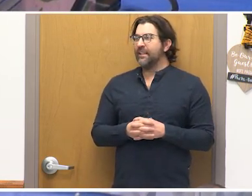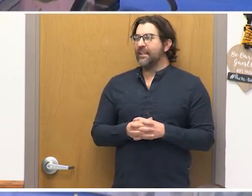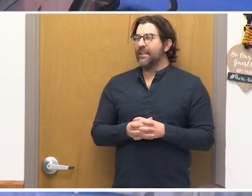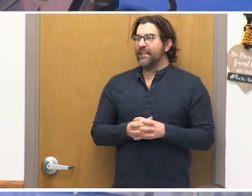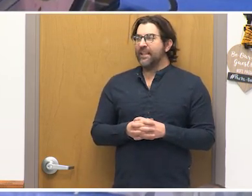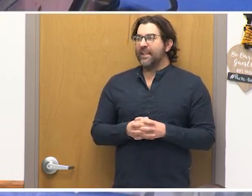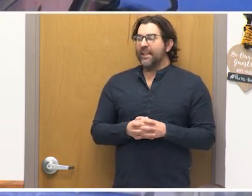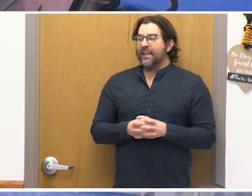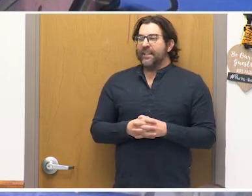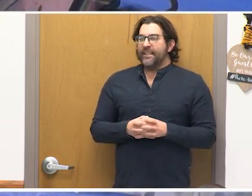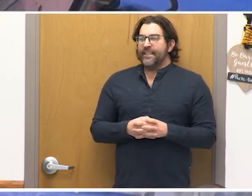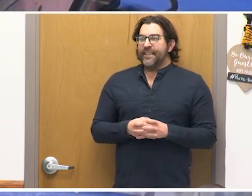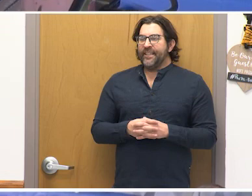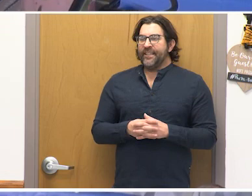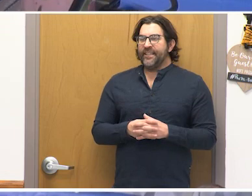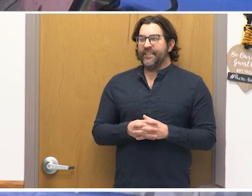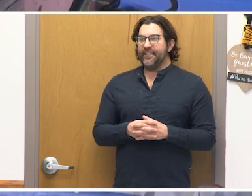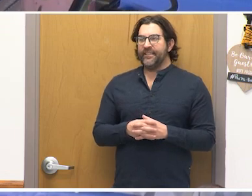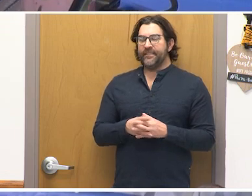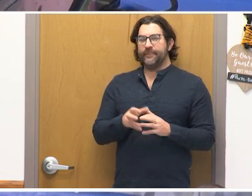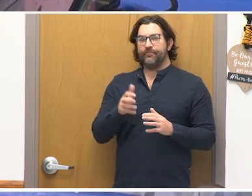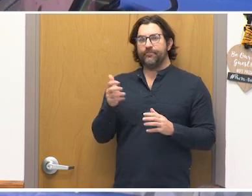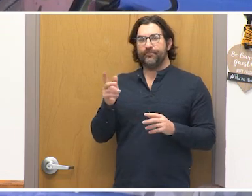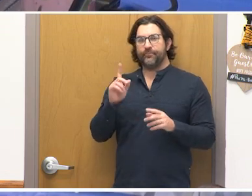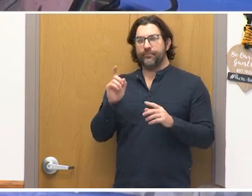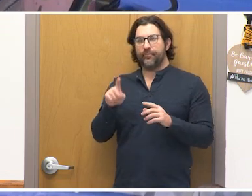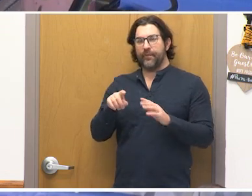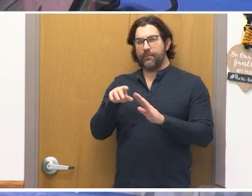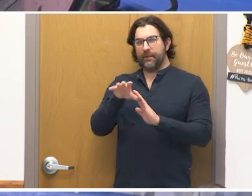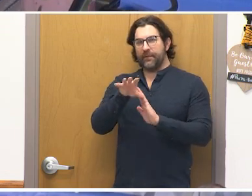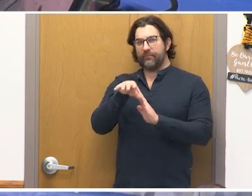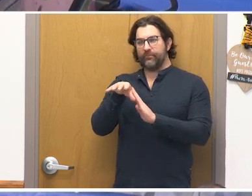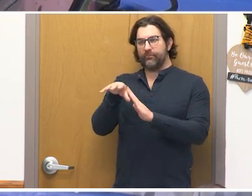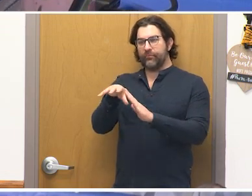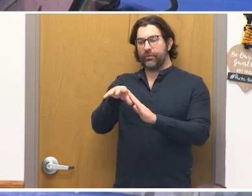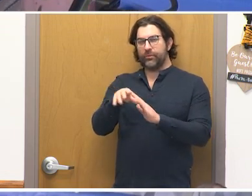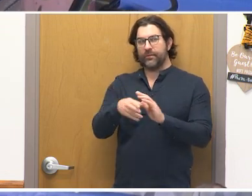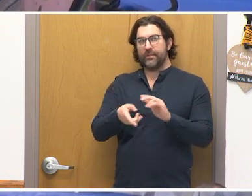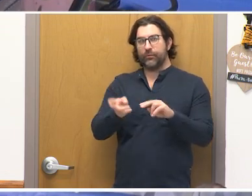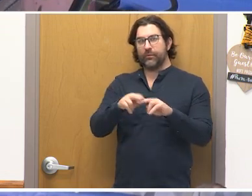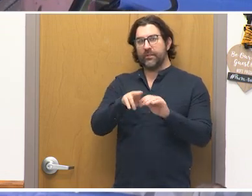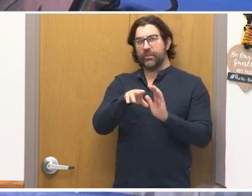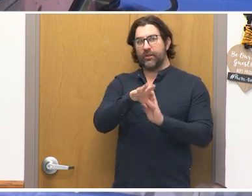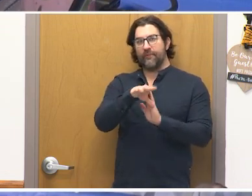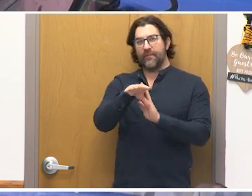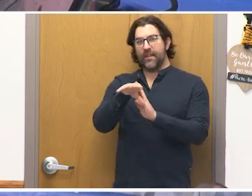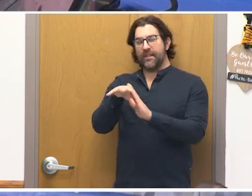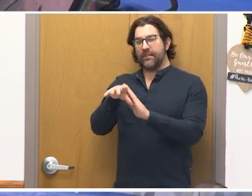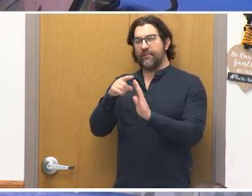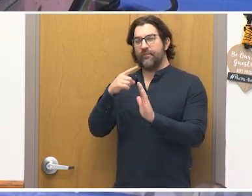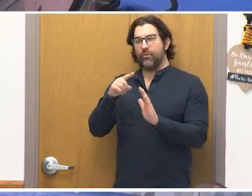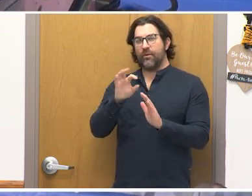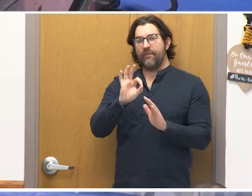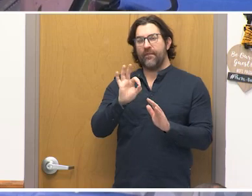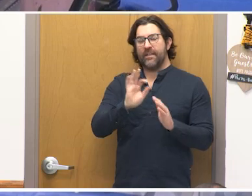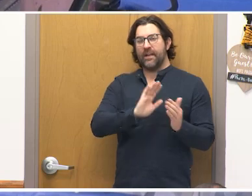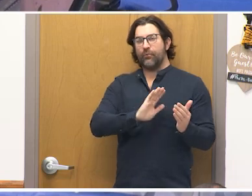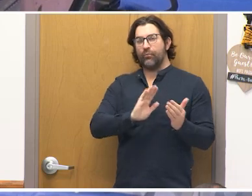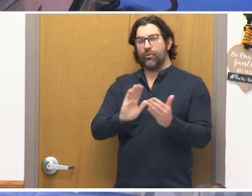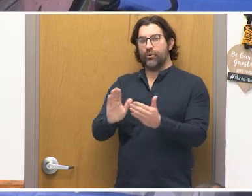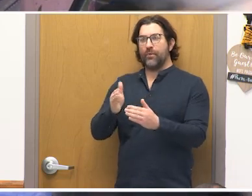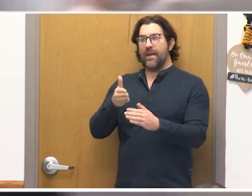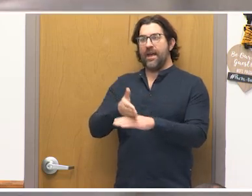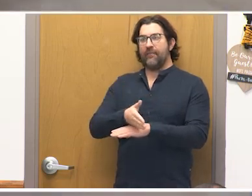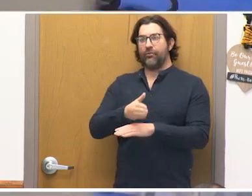Another question about surveillance, camera surveillance. Will there be increased surveillance along the Frankstown corridor after completion of